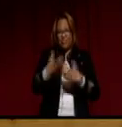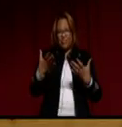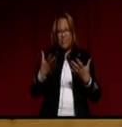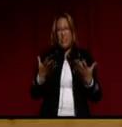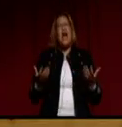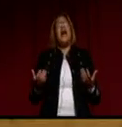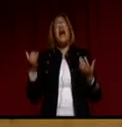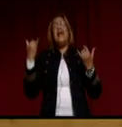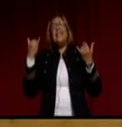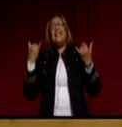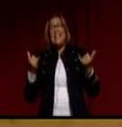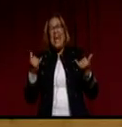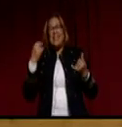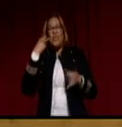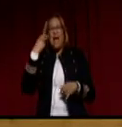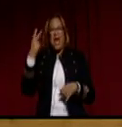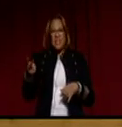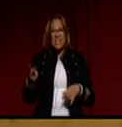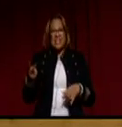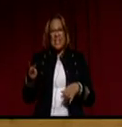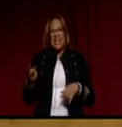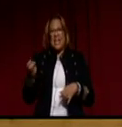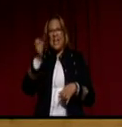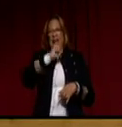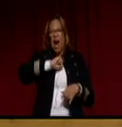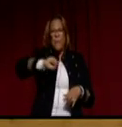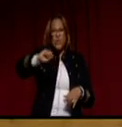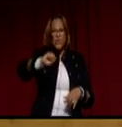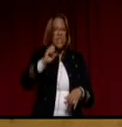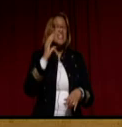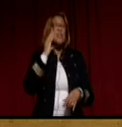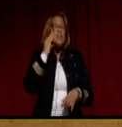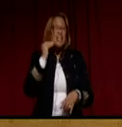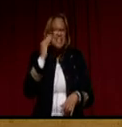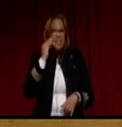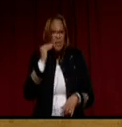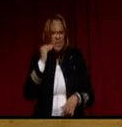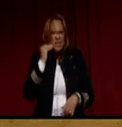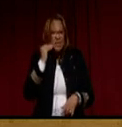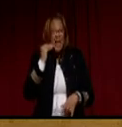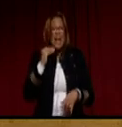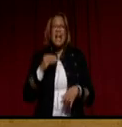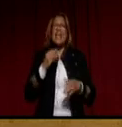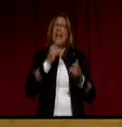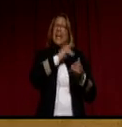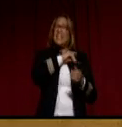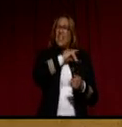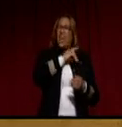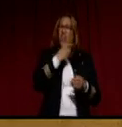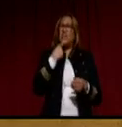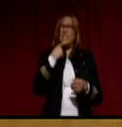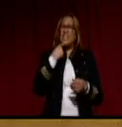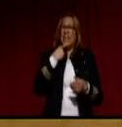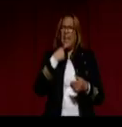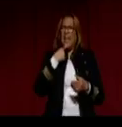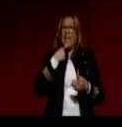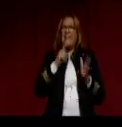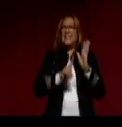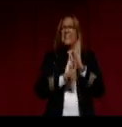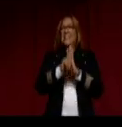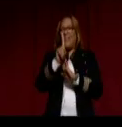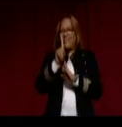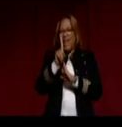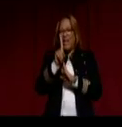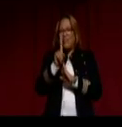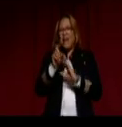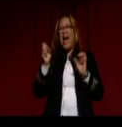it has been seen and our immune system has seen it, it is done, as Dr. Arnold has pointed out, it's now developed a mechanism